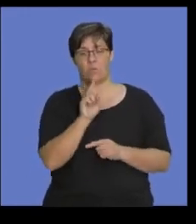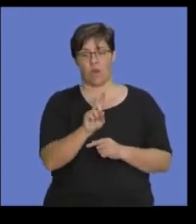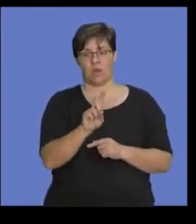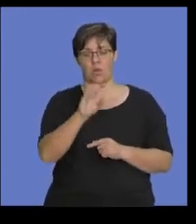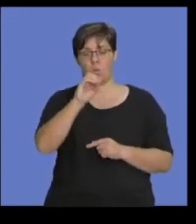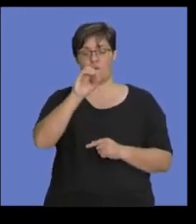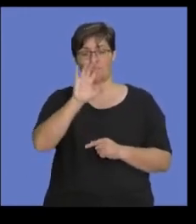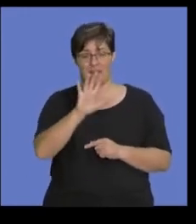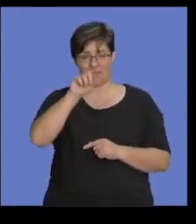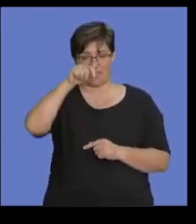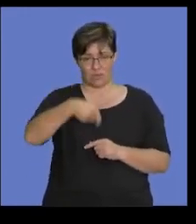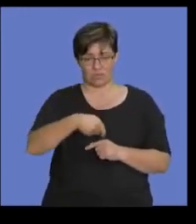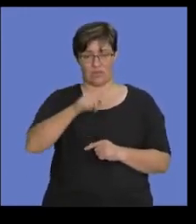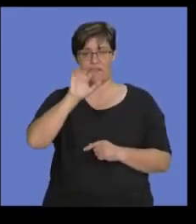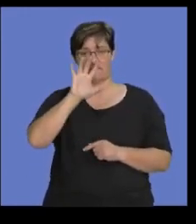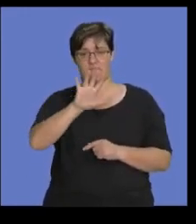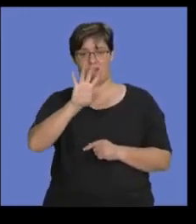be